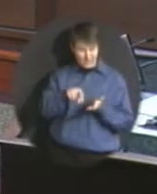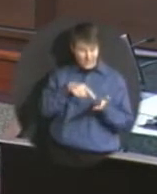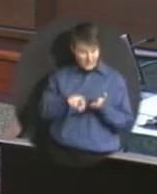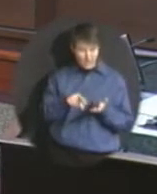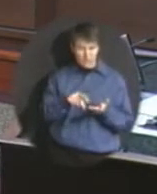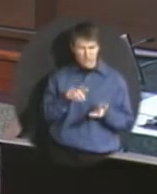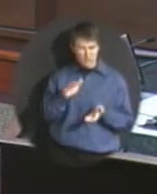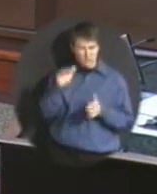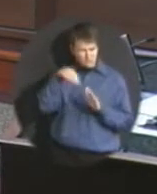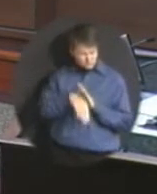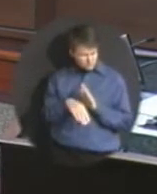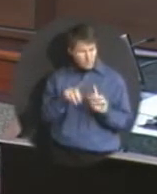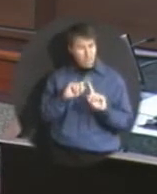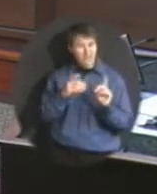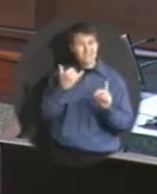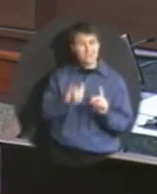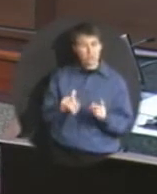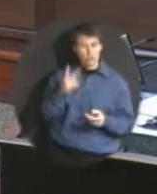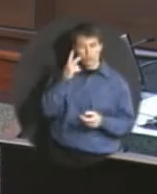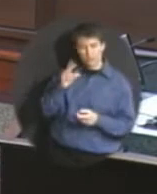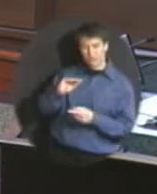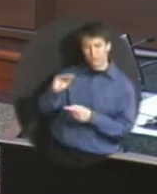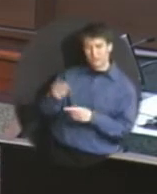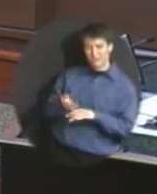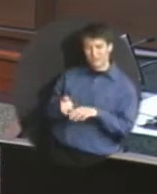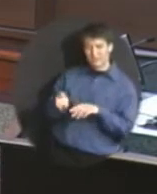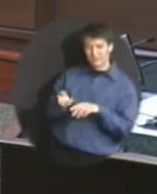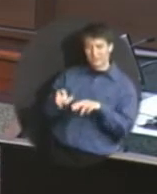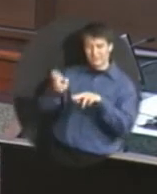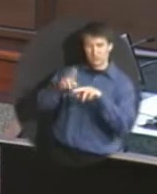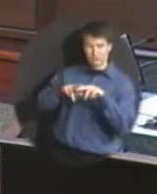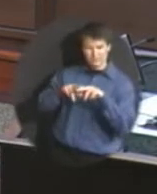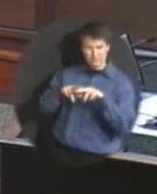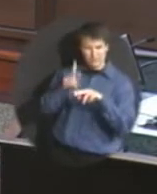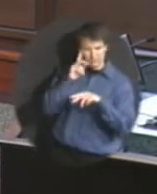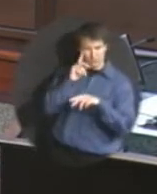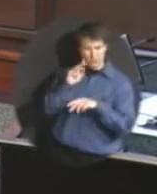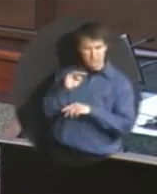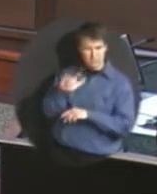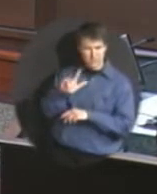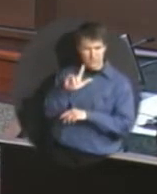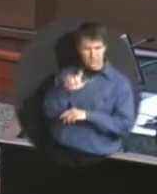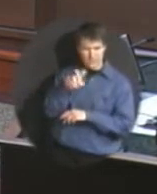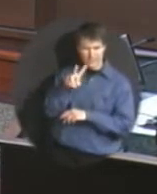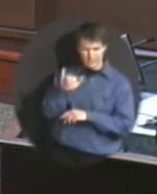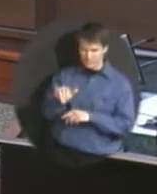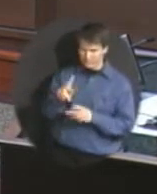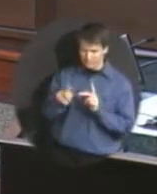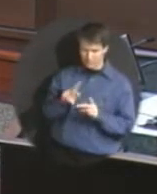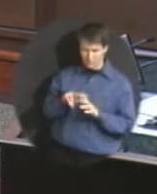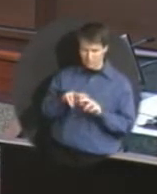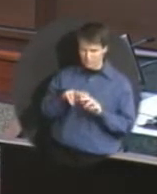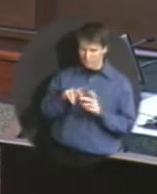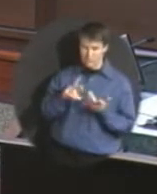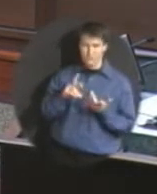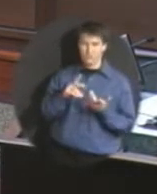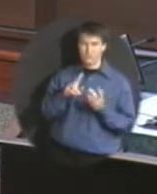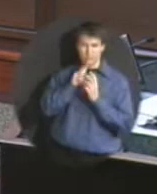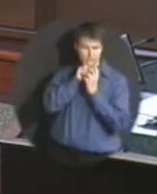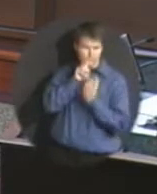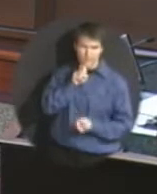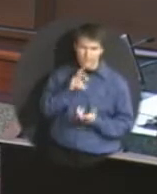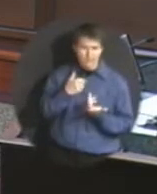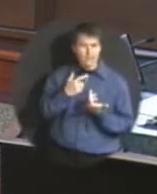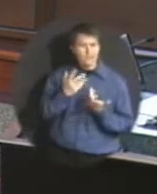look at the numbers on the percentage of increase in the mill levy, people just fall off the cliff. It's very important to zero in on the